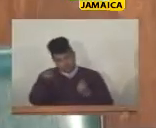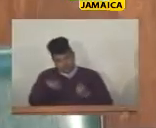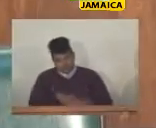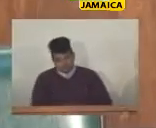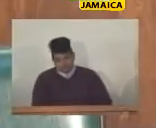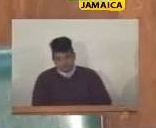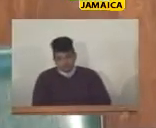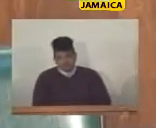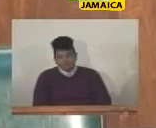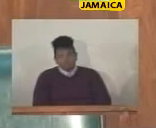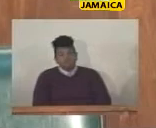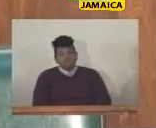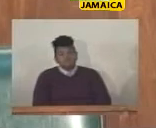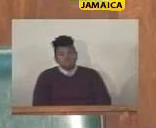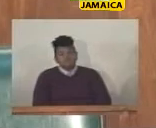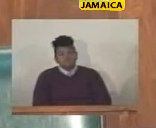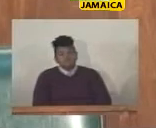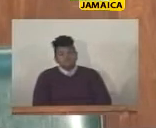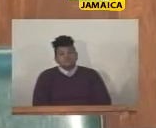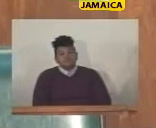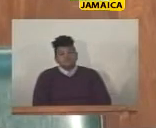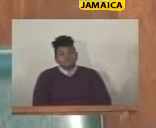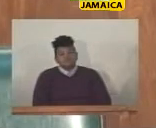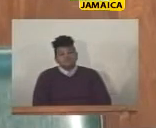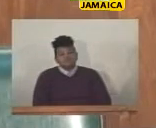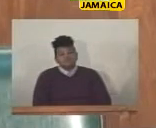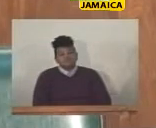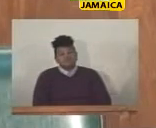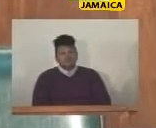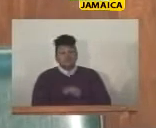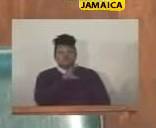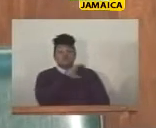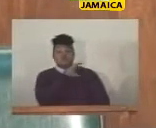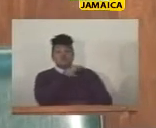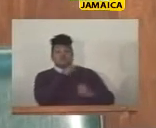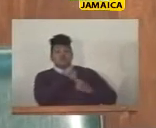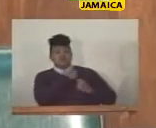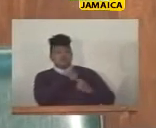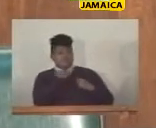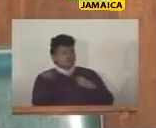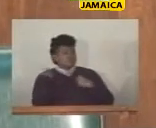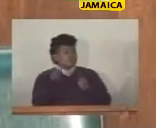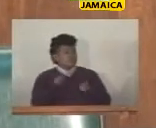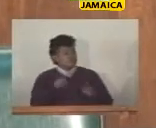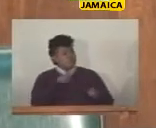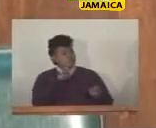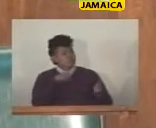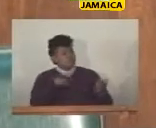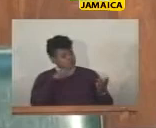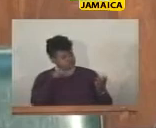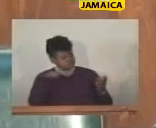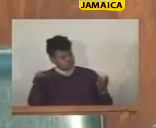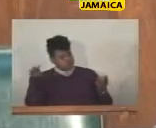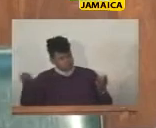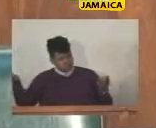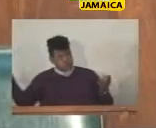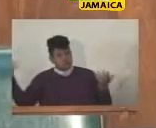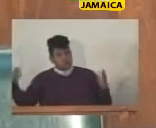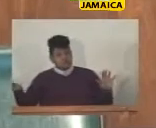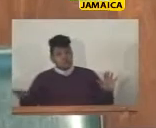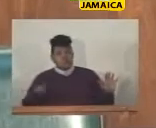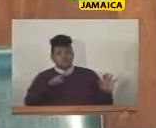security forces so far, from all the reports available to me, have